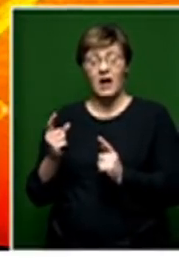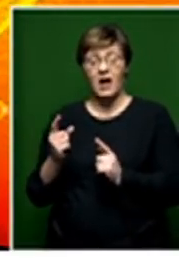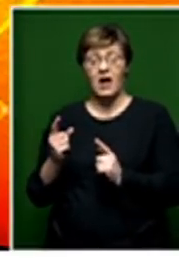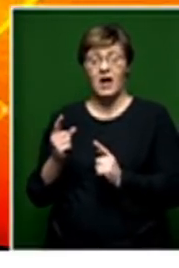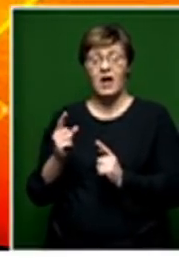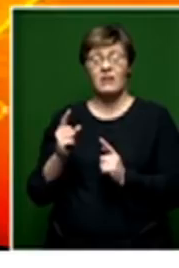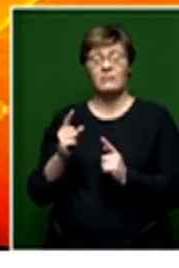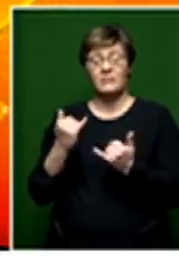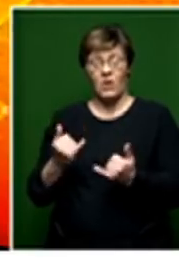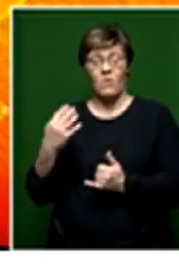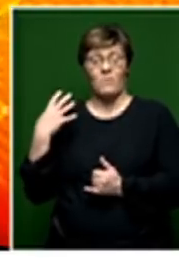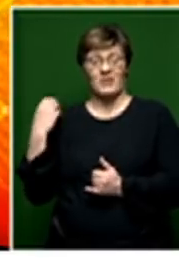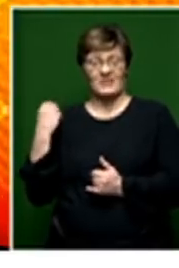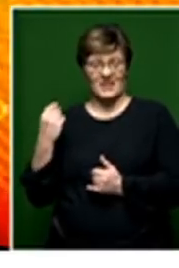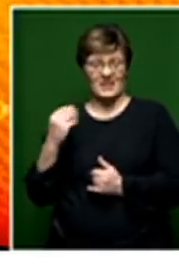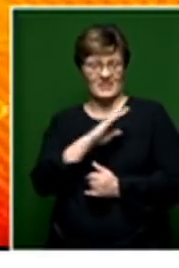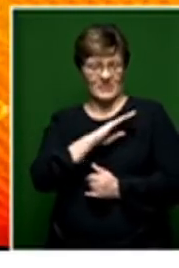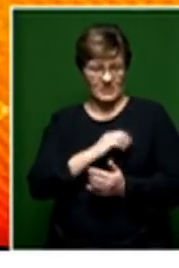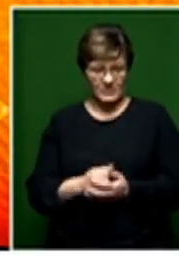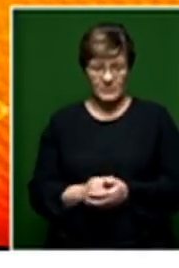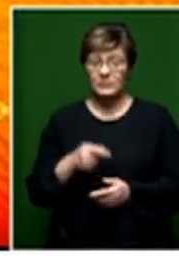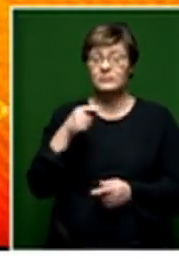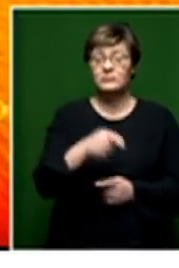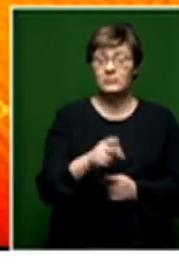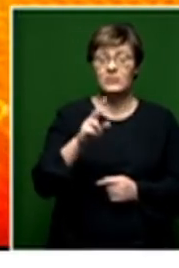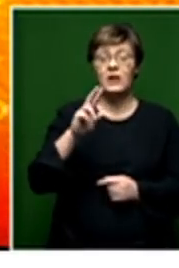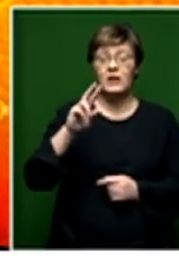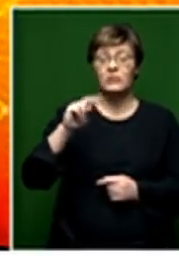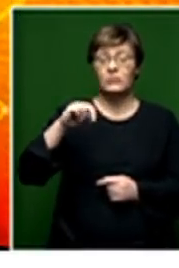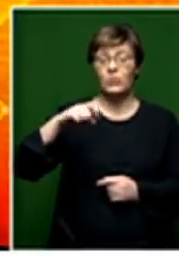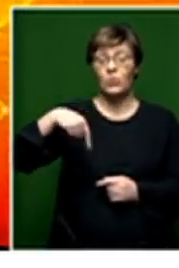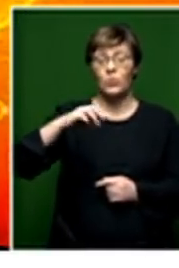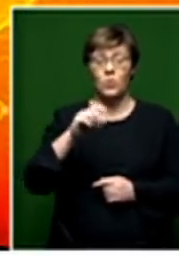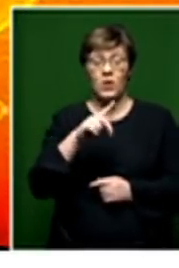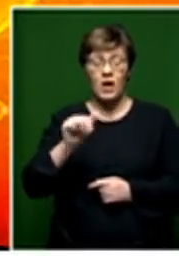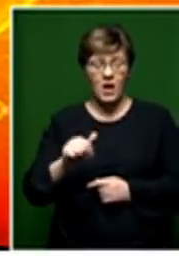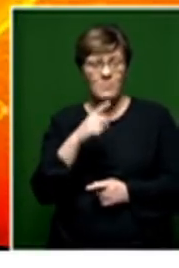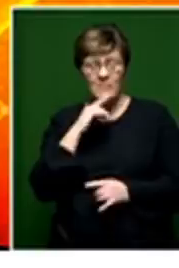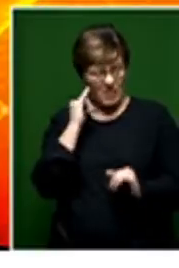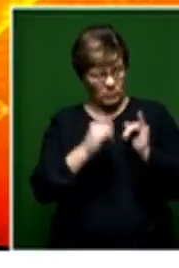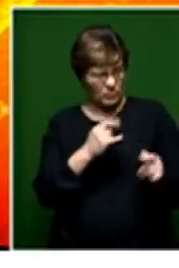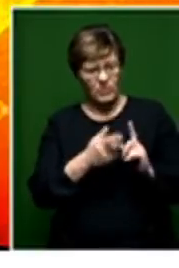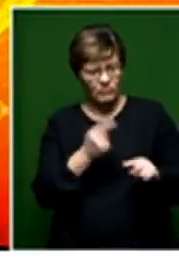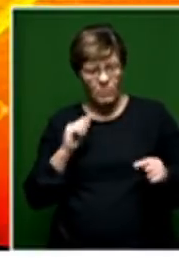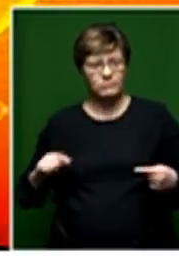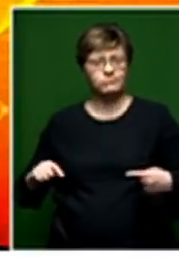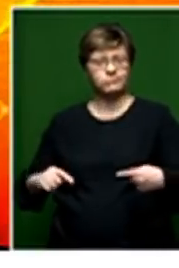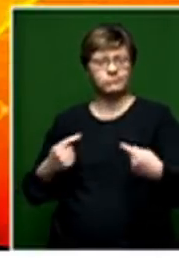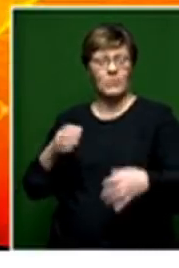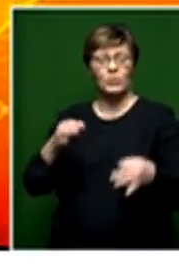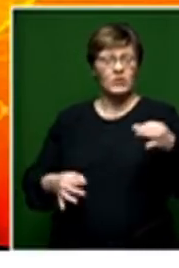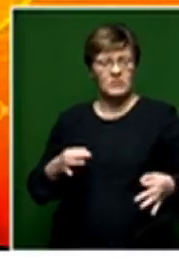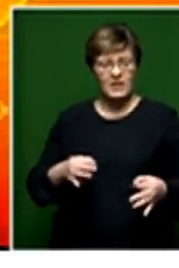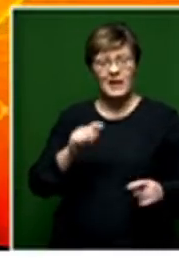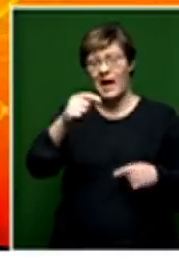Minister Nosiviwe Mapisa-Nqakula has been nominated by the ANC caucus amid strong criticism from opposition parties